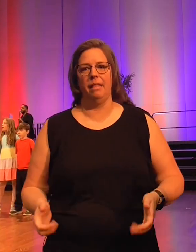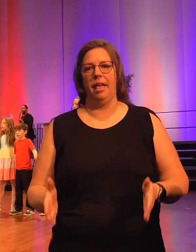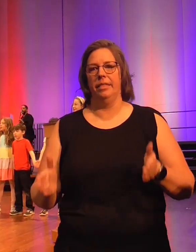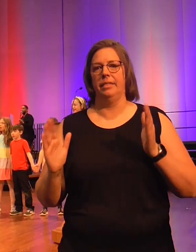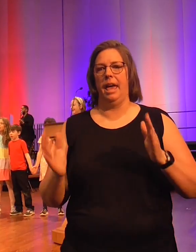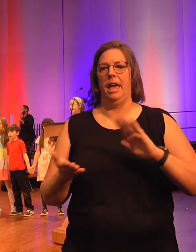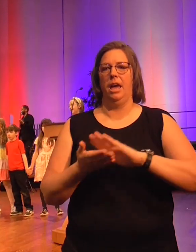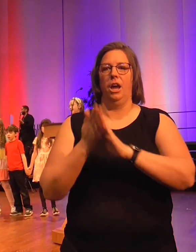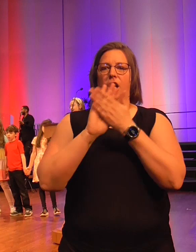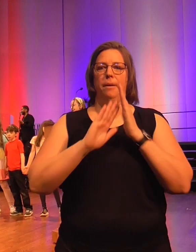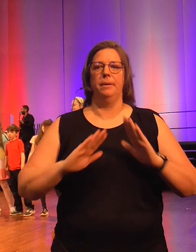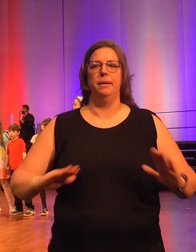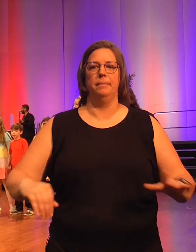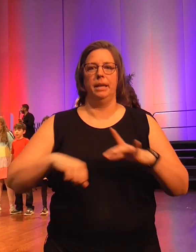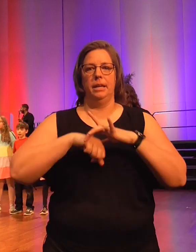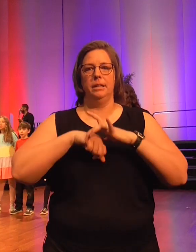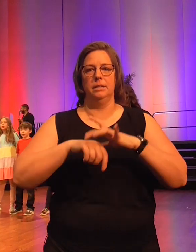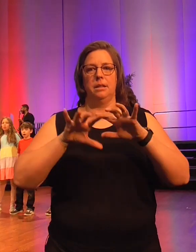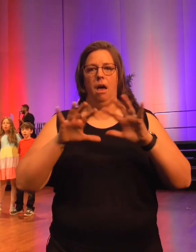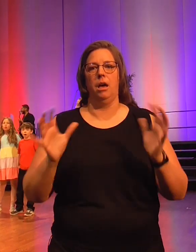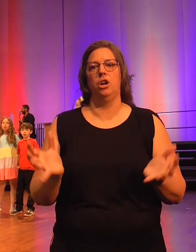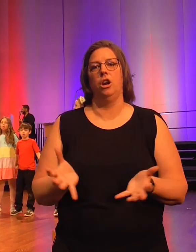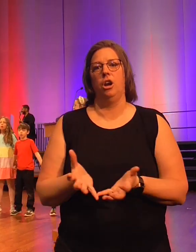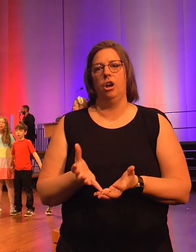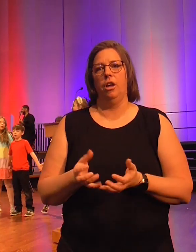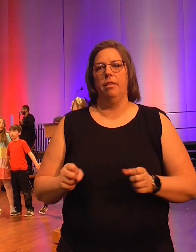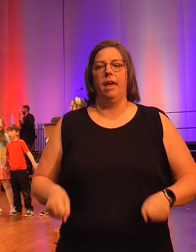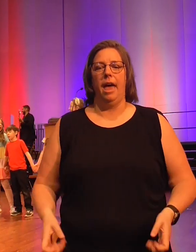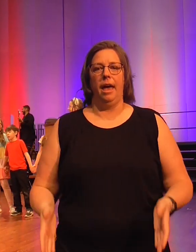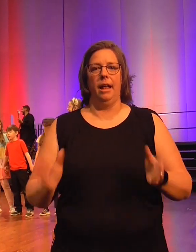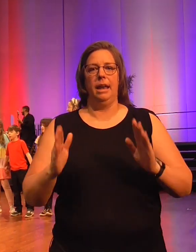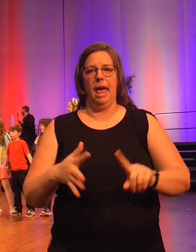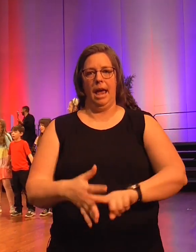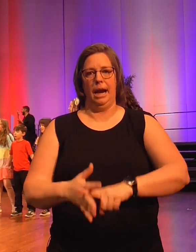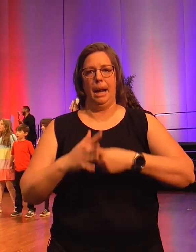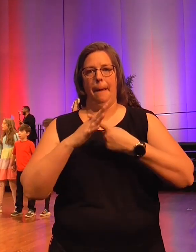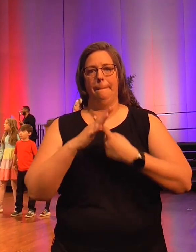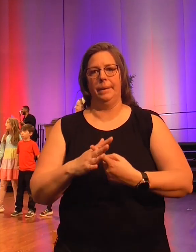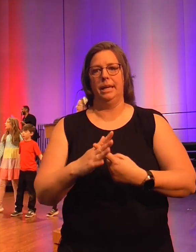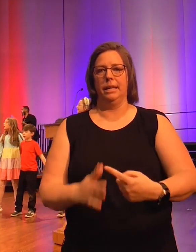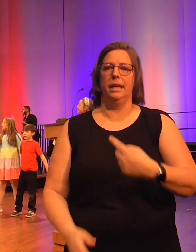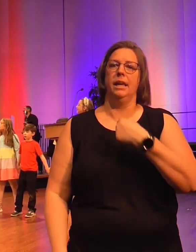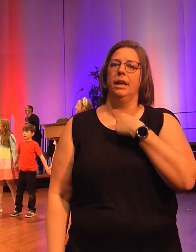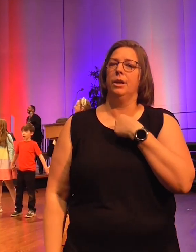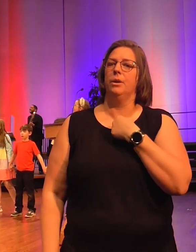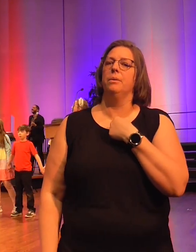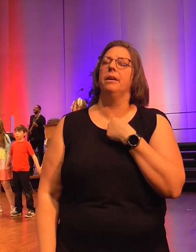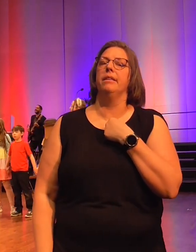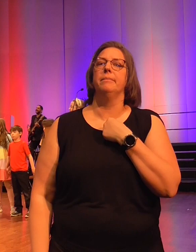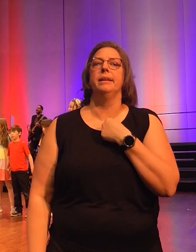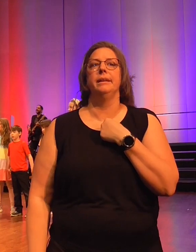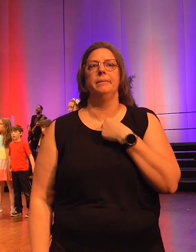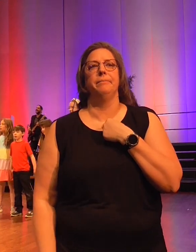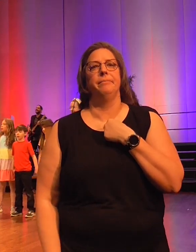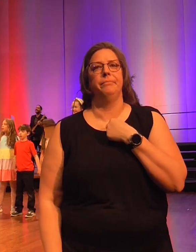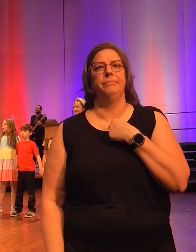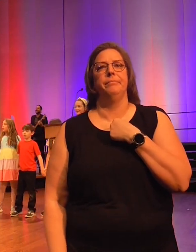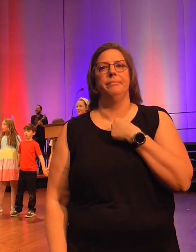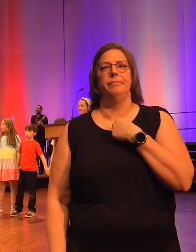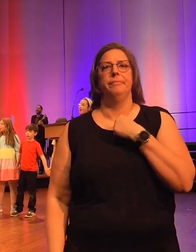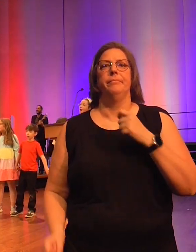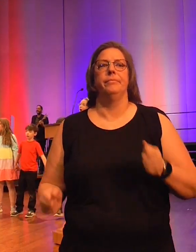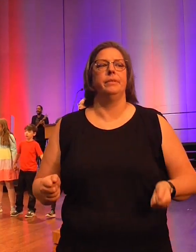Let there be peace on earth, and let it begin with me.